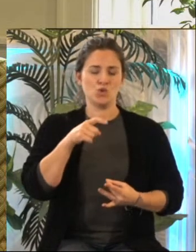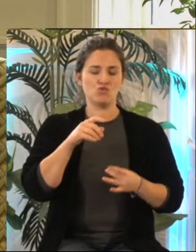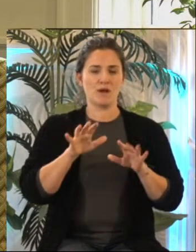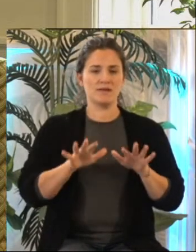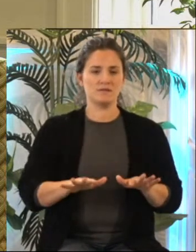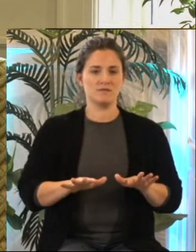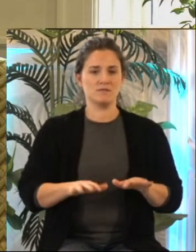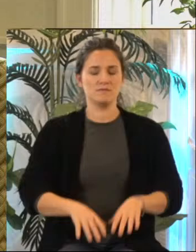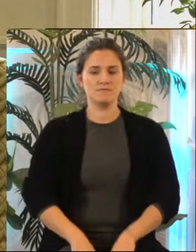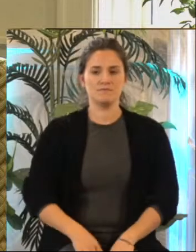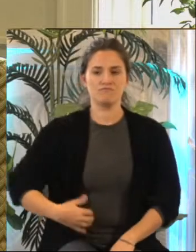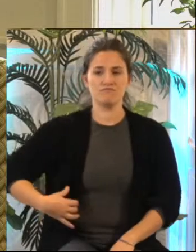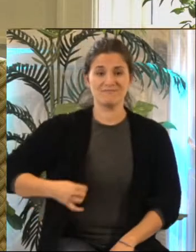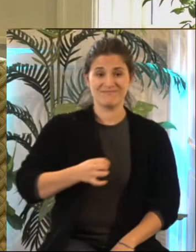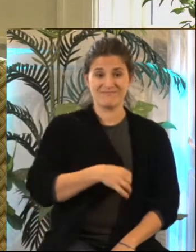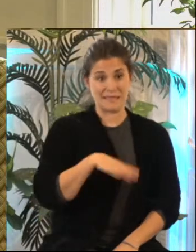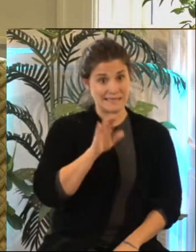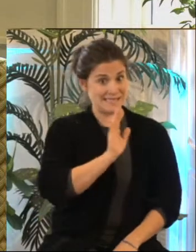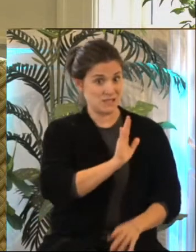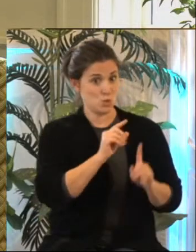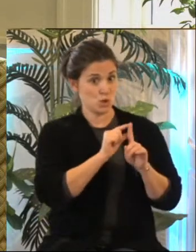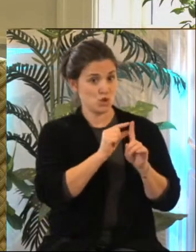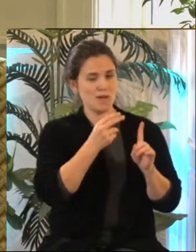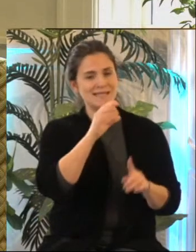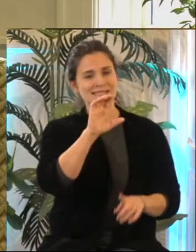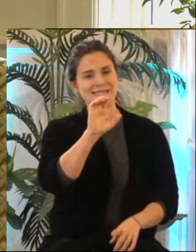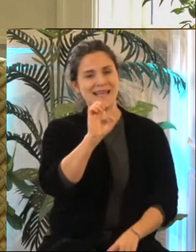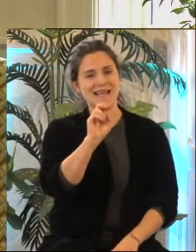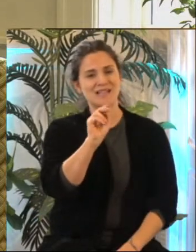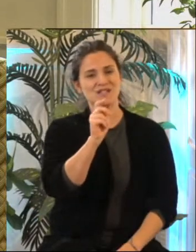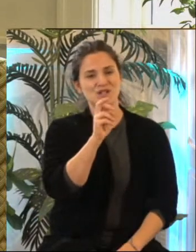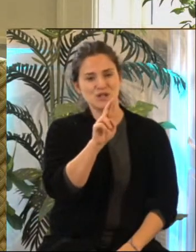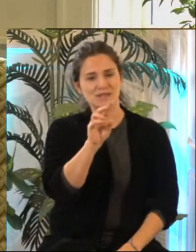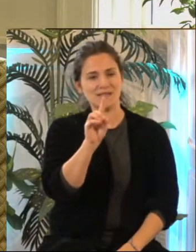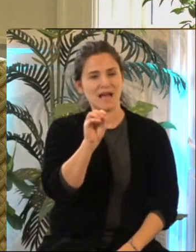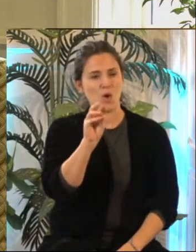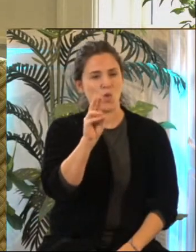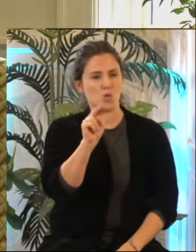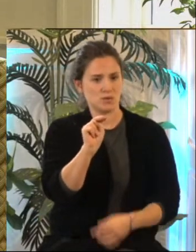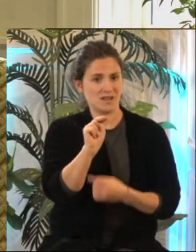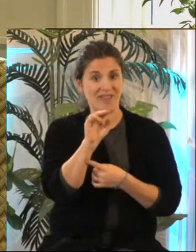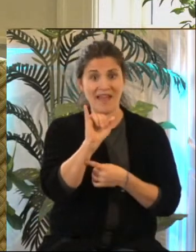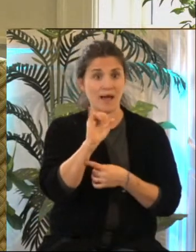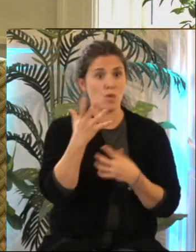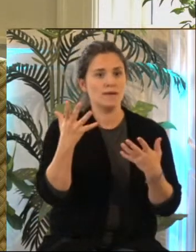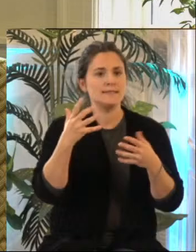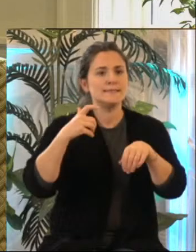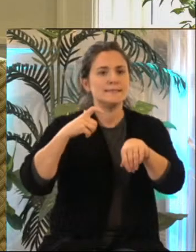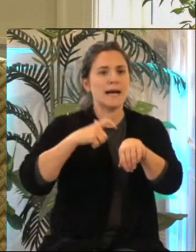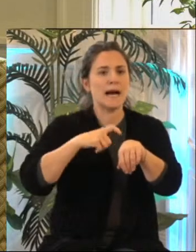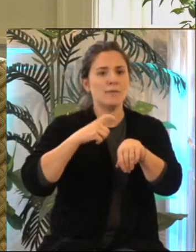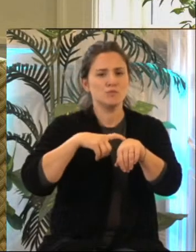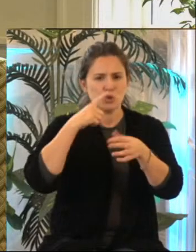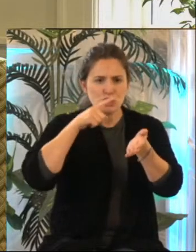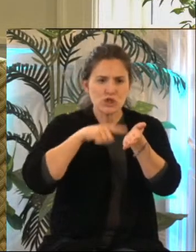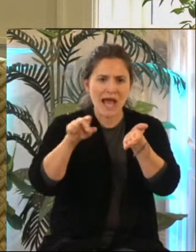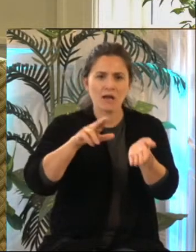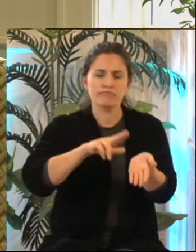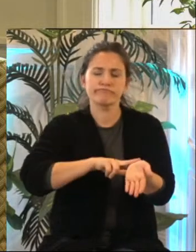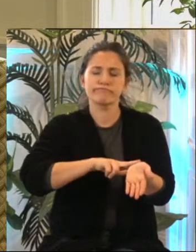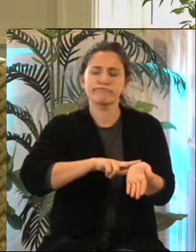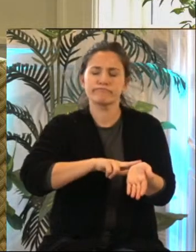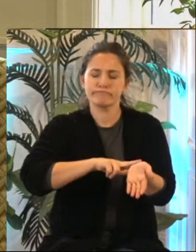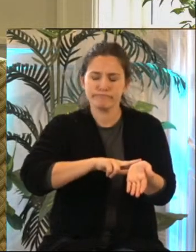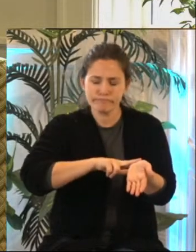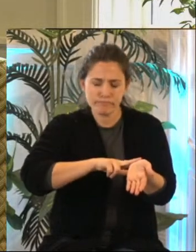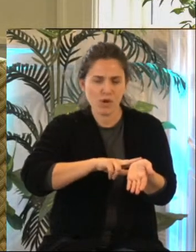it centering down, and he said it's a time to check the rhythm of your purposes. Centering down, he said, is about making